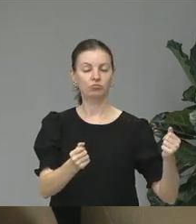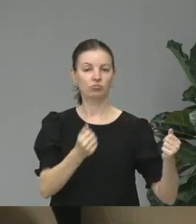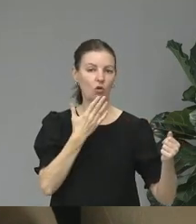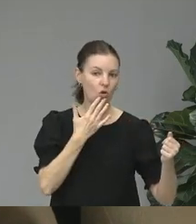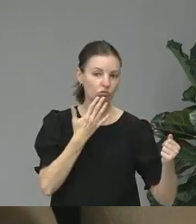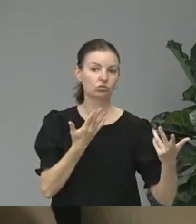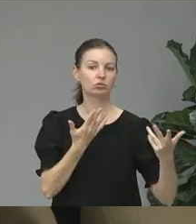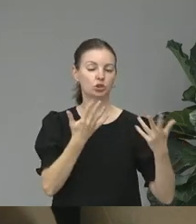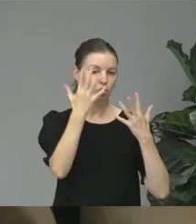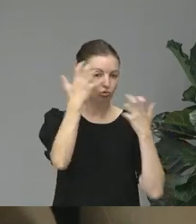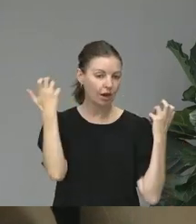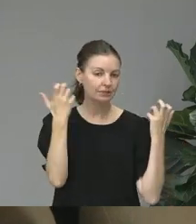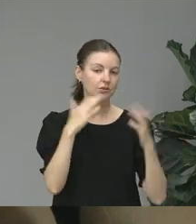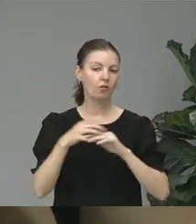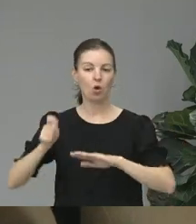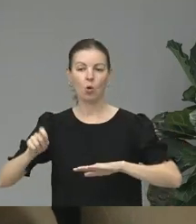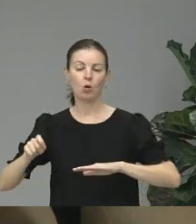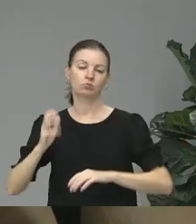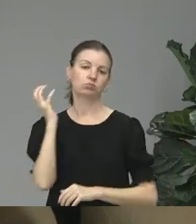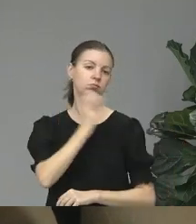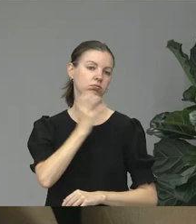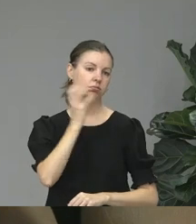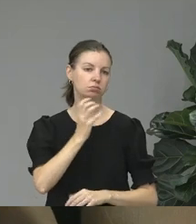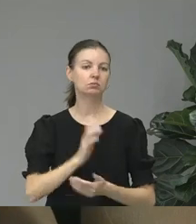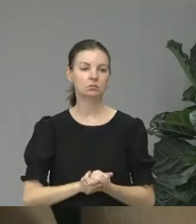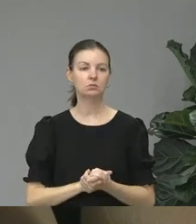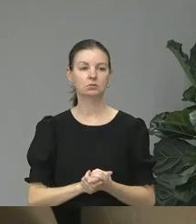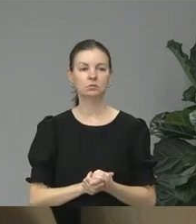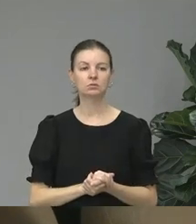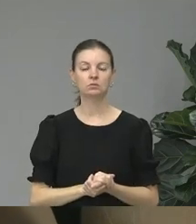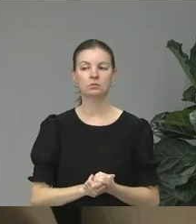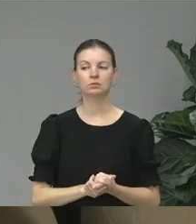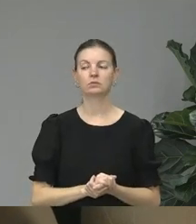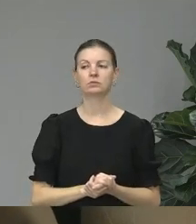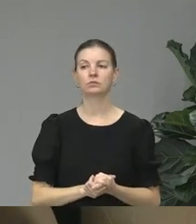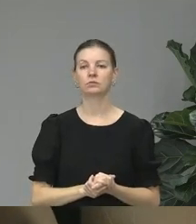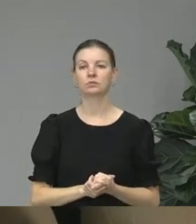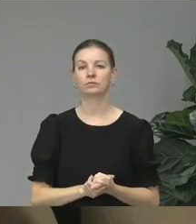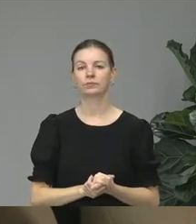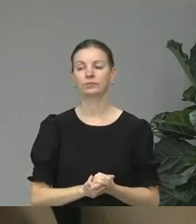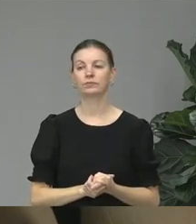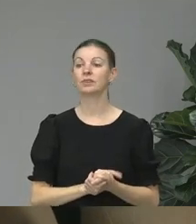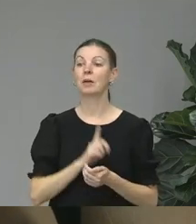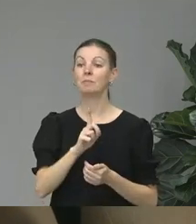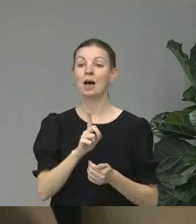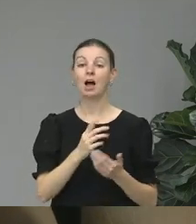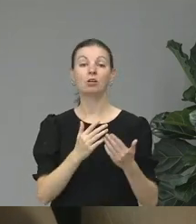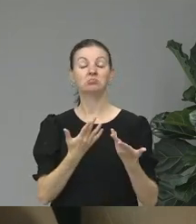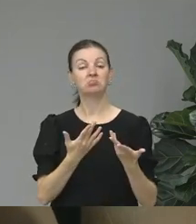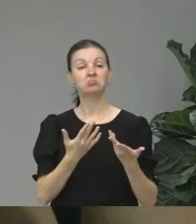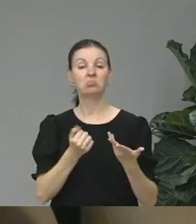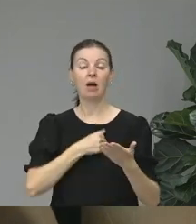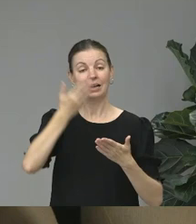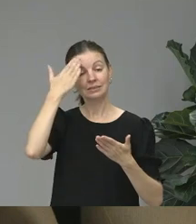the stress of a court case. Yeah. That's why, well, just relying on the Queensland